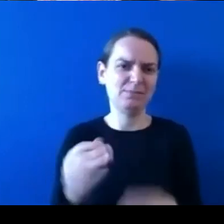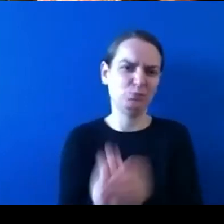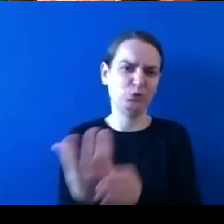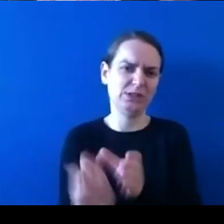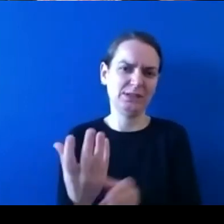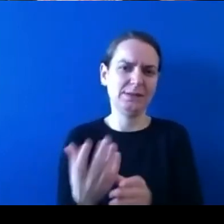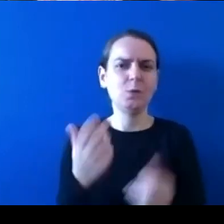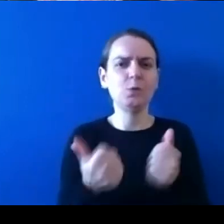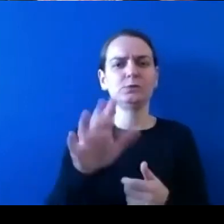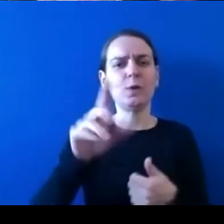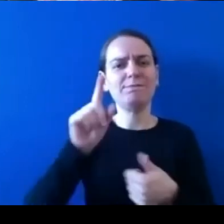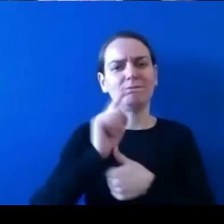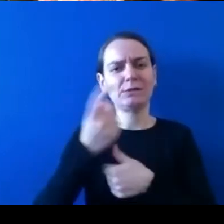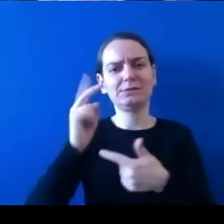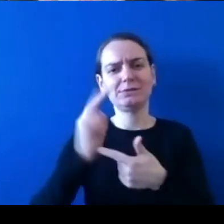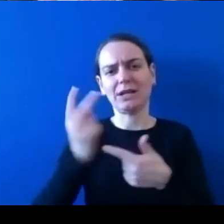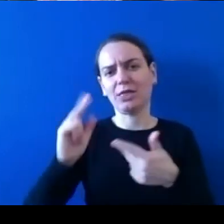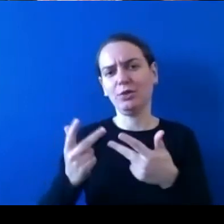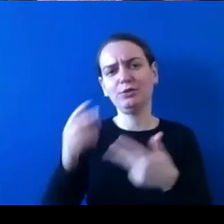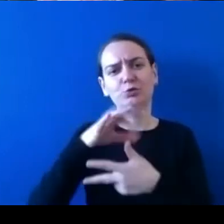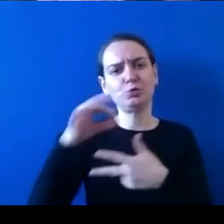year very less stressful.